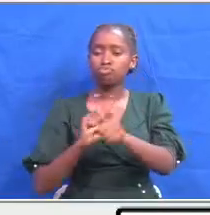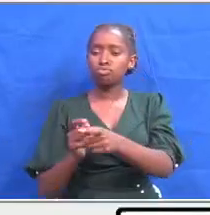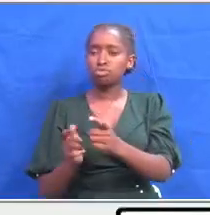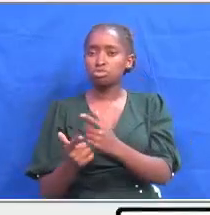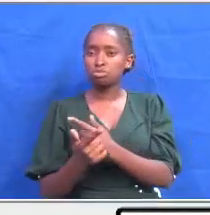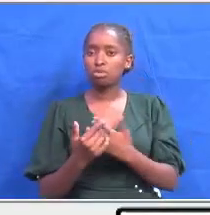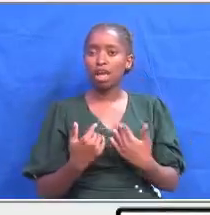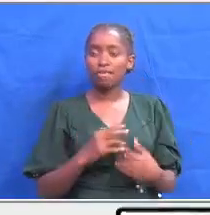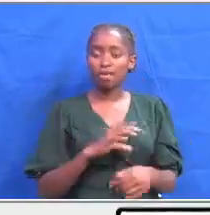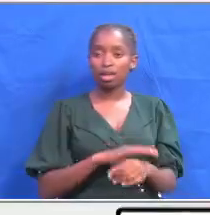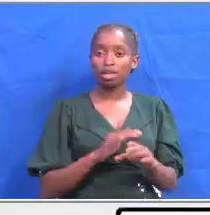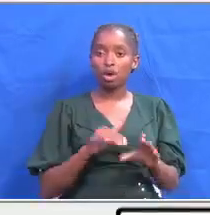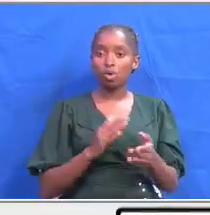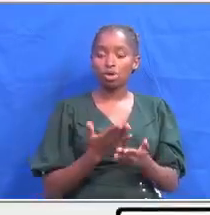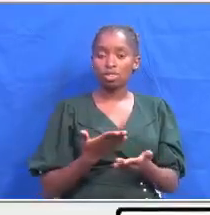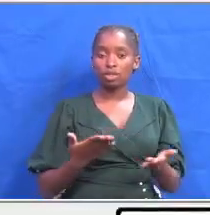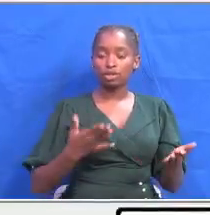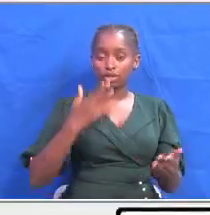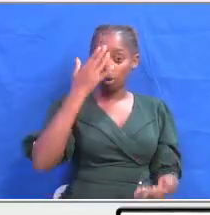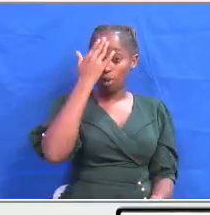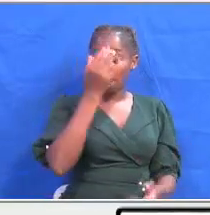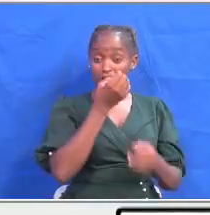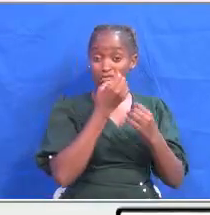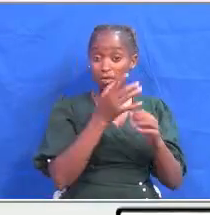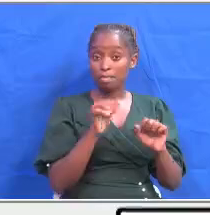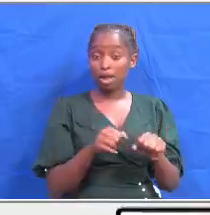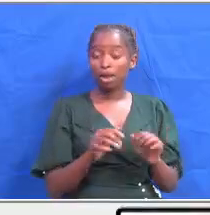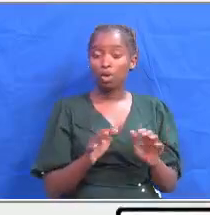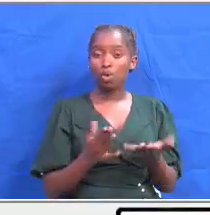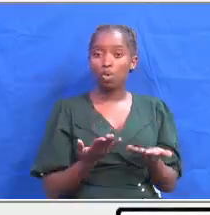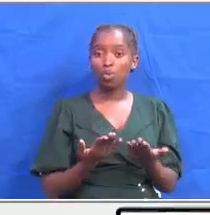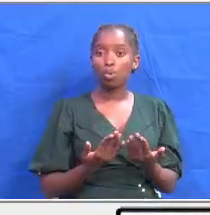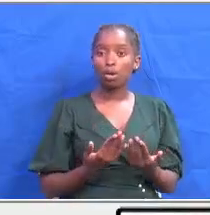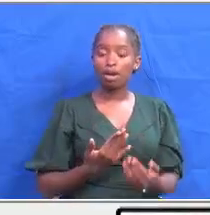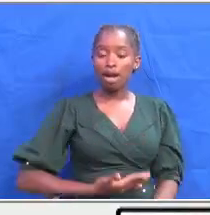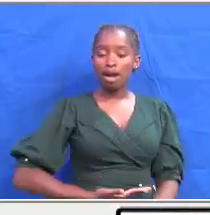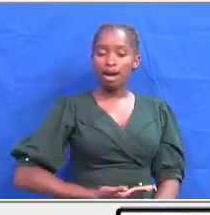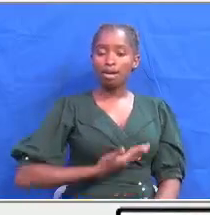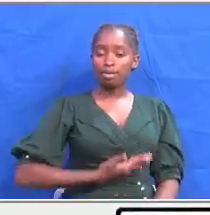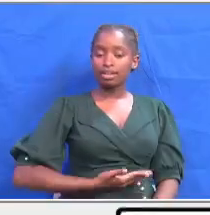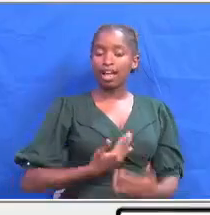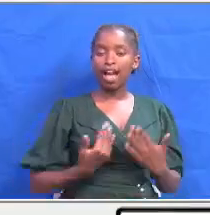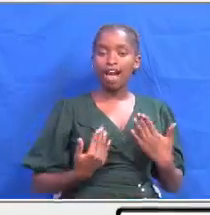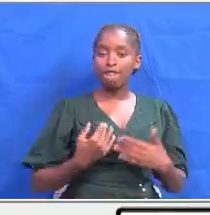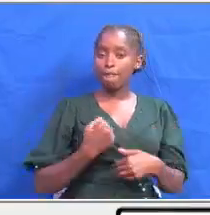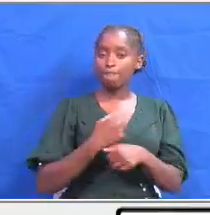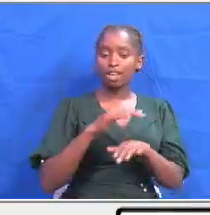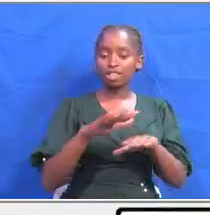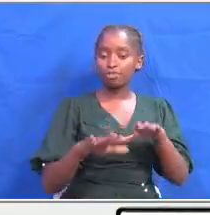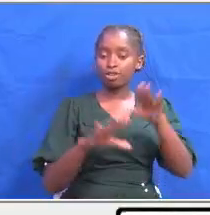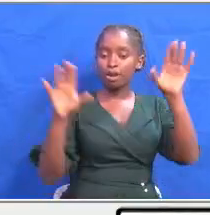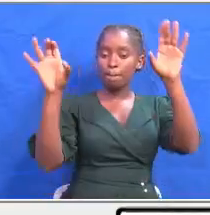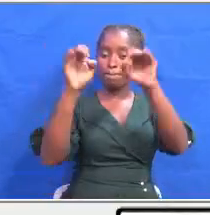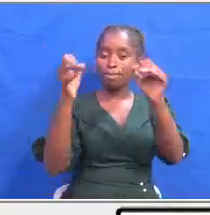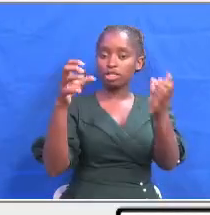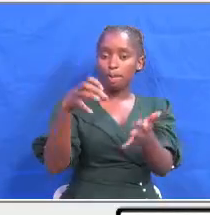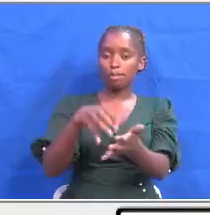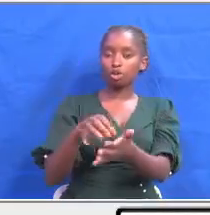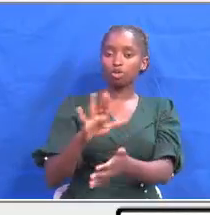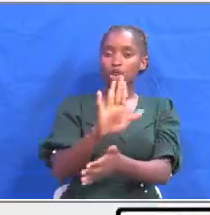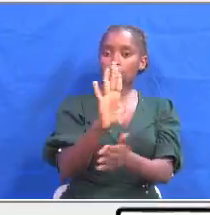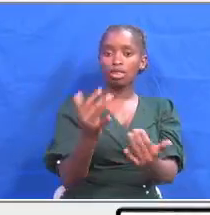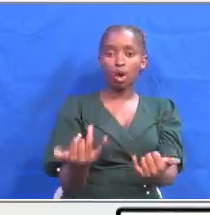anger. Because I will tell you, anger is what has brought the deputy president to where he has reached. The